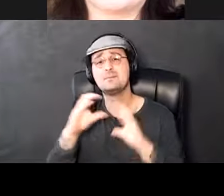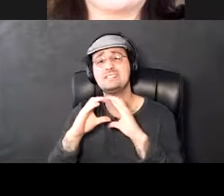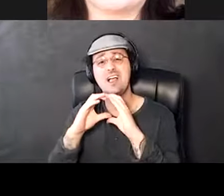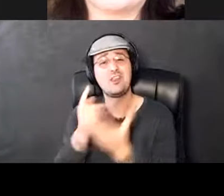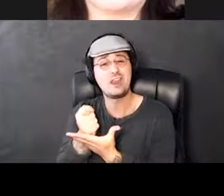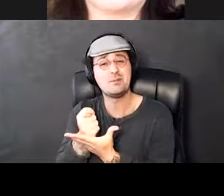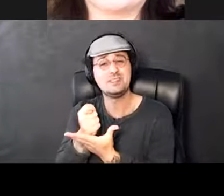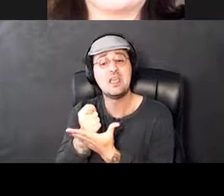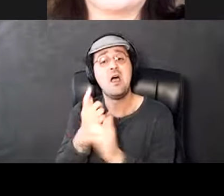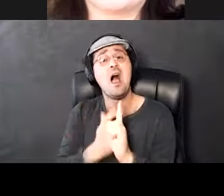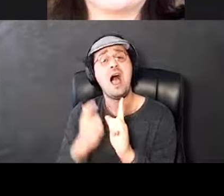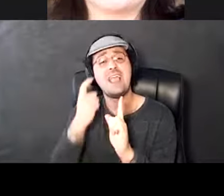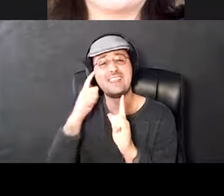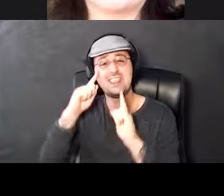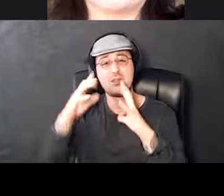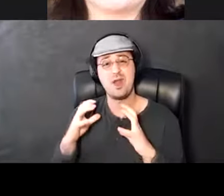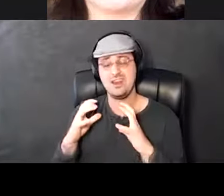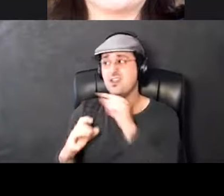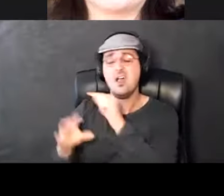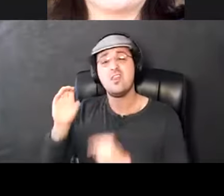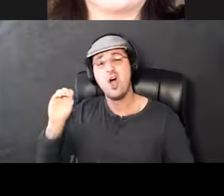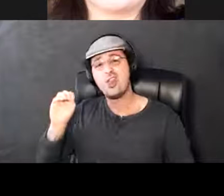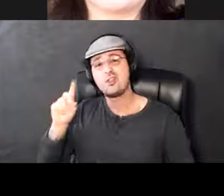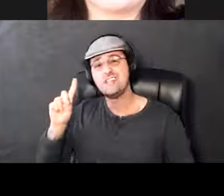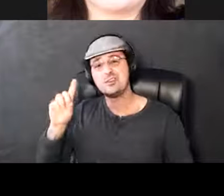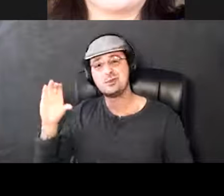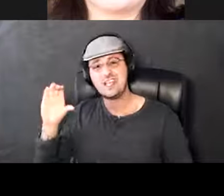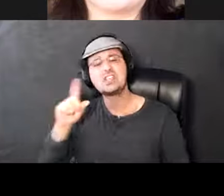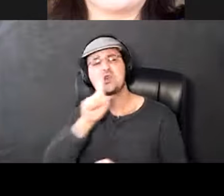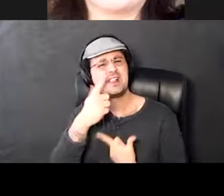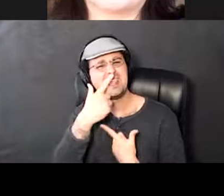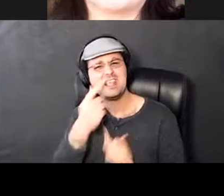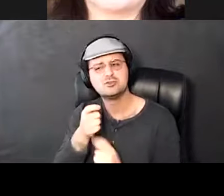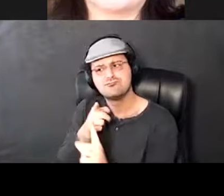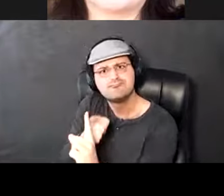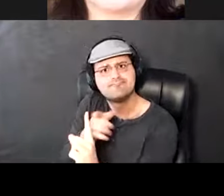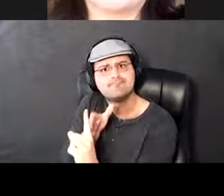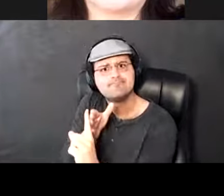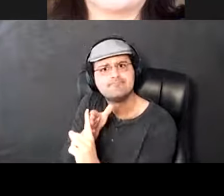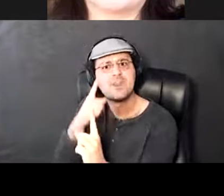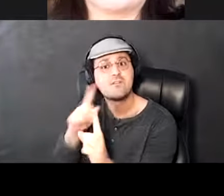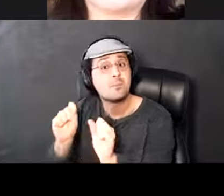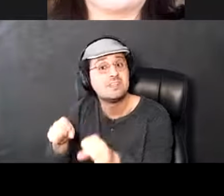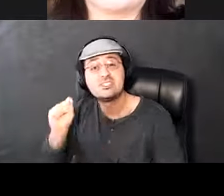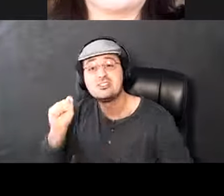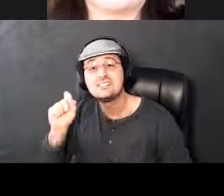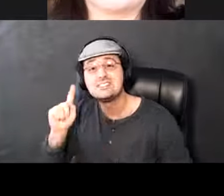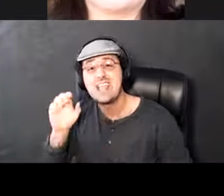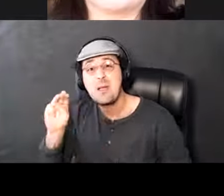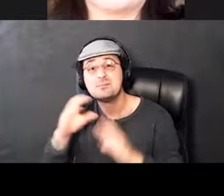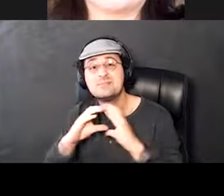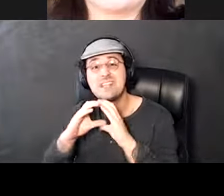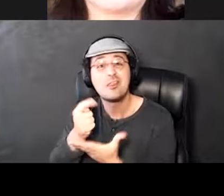brain, the oligodendrocytes are a really interesting target for potential stem cell therapies or, stem